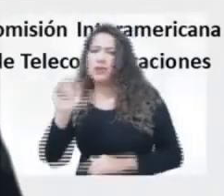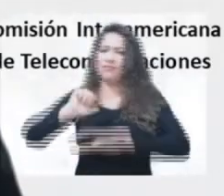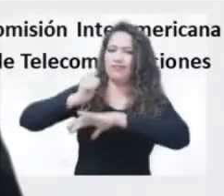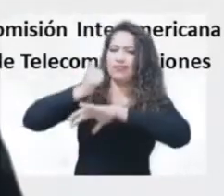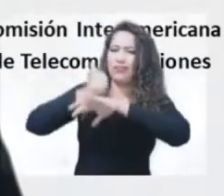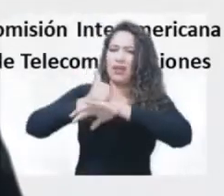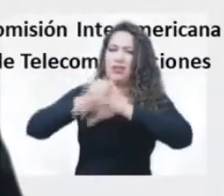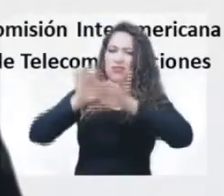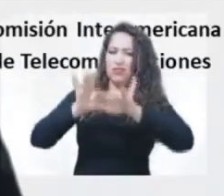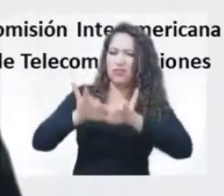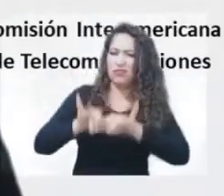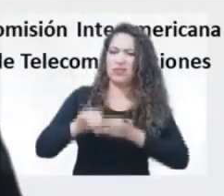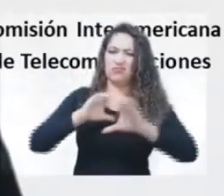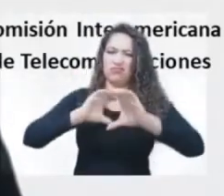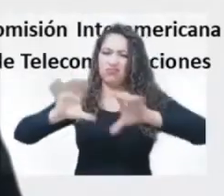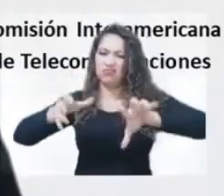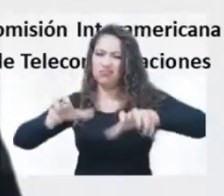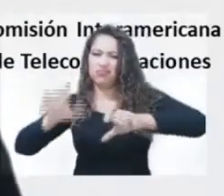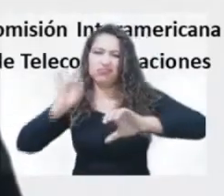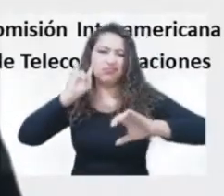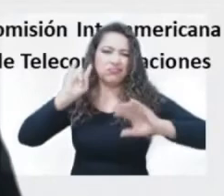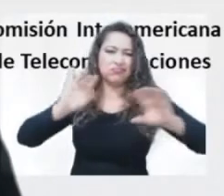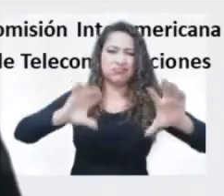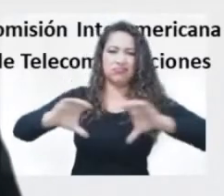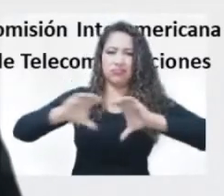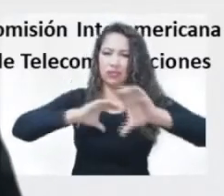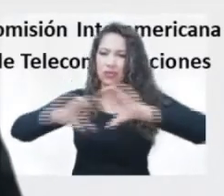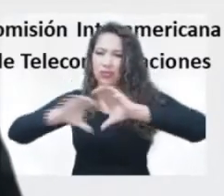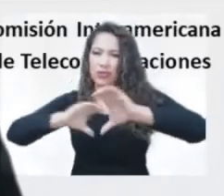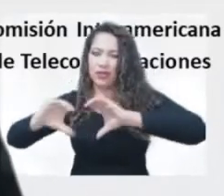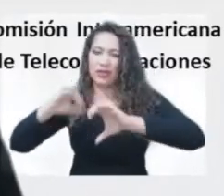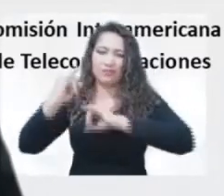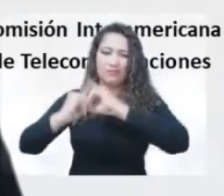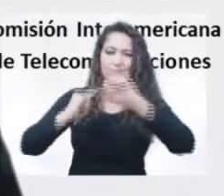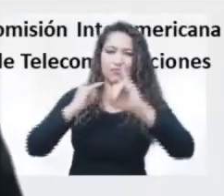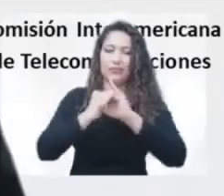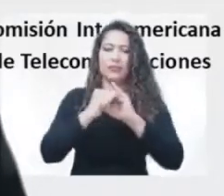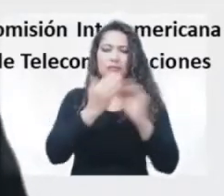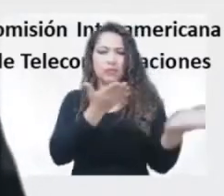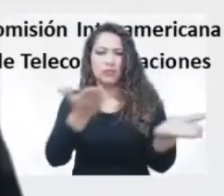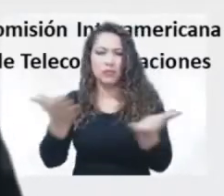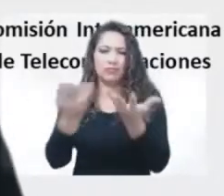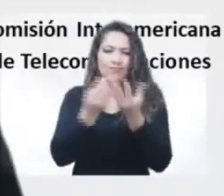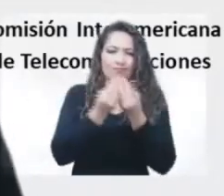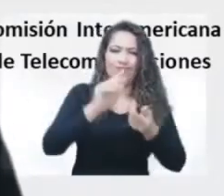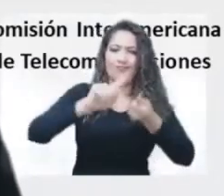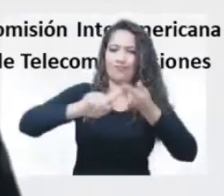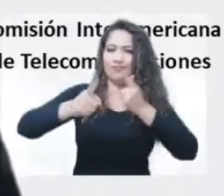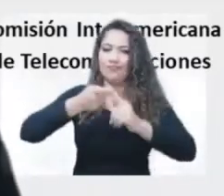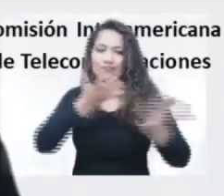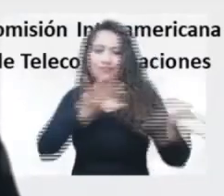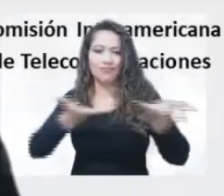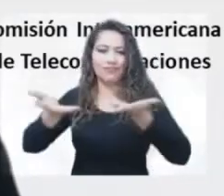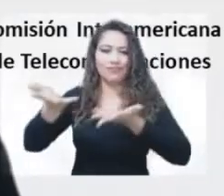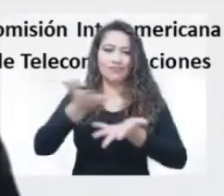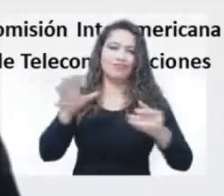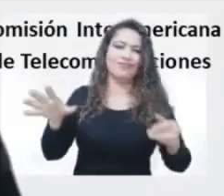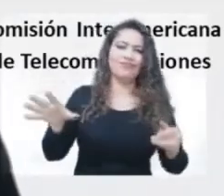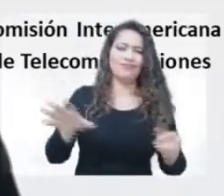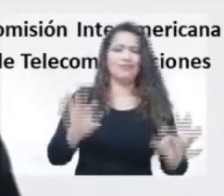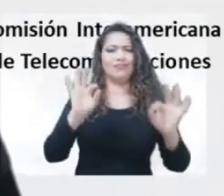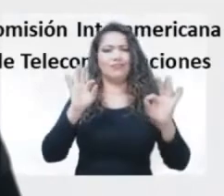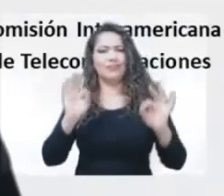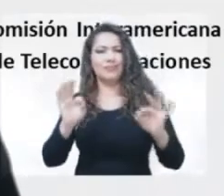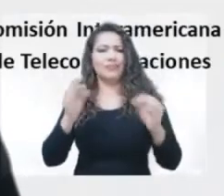the Radio Telecommunications Office of ITU, dear colleagues and friends. First of all,